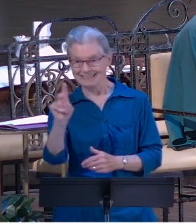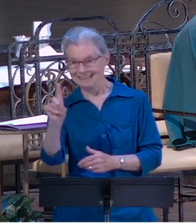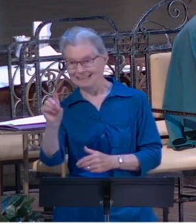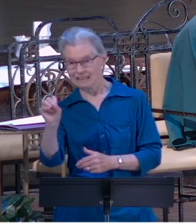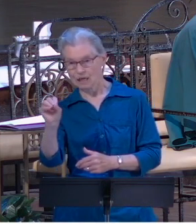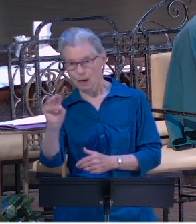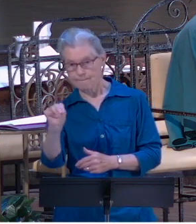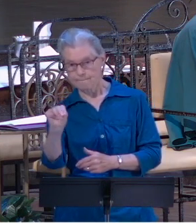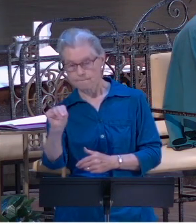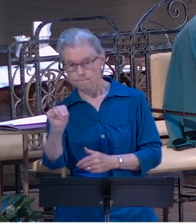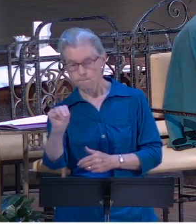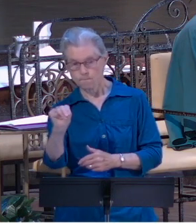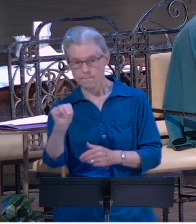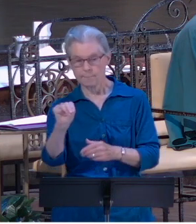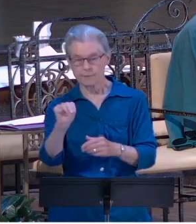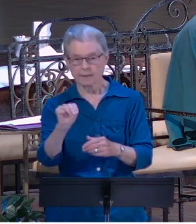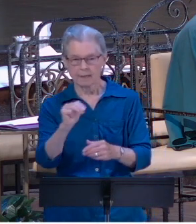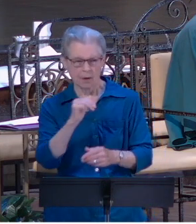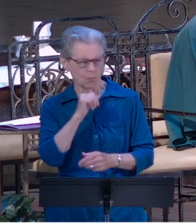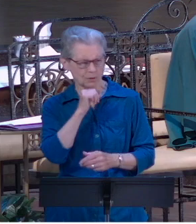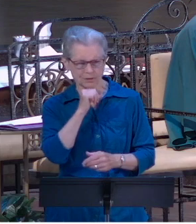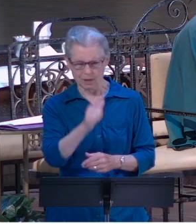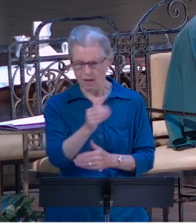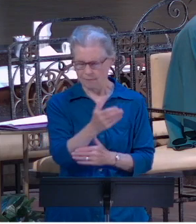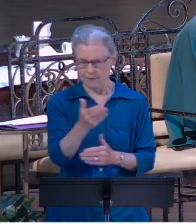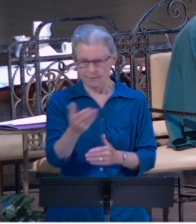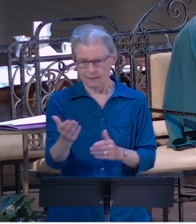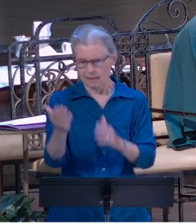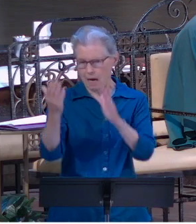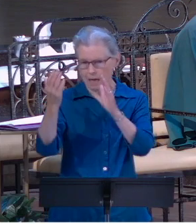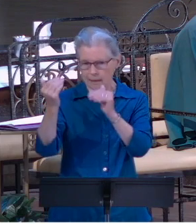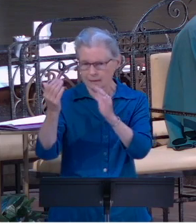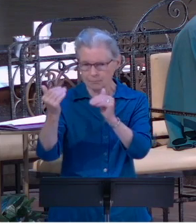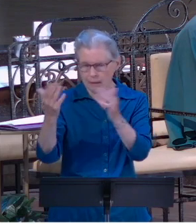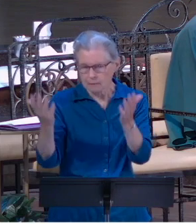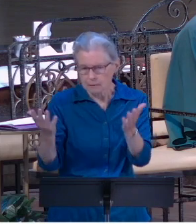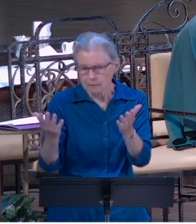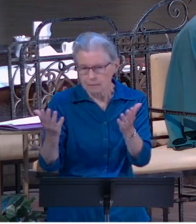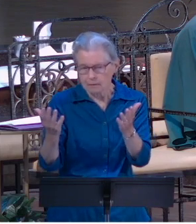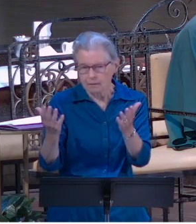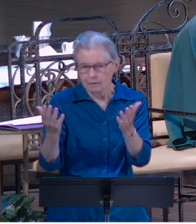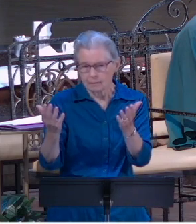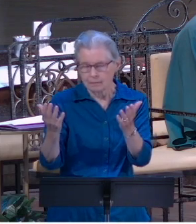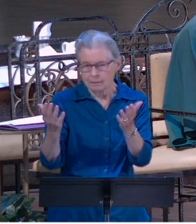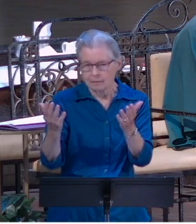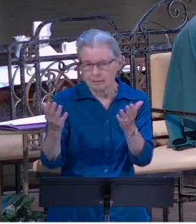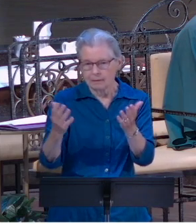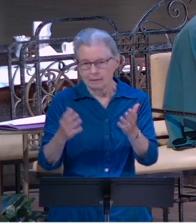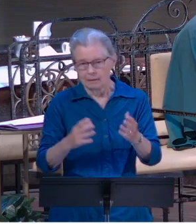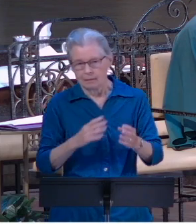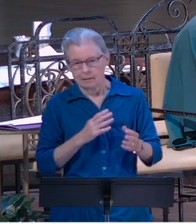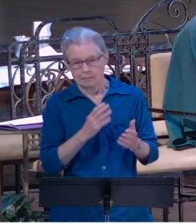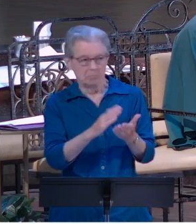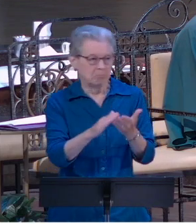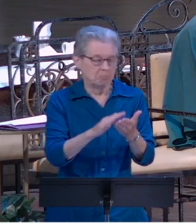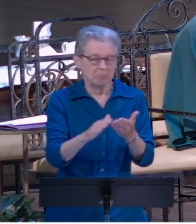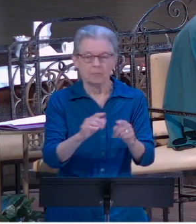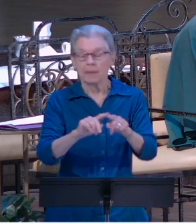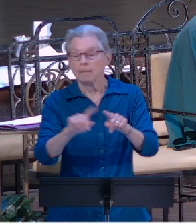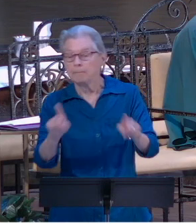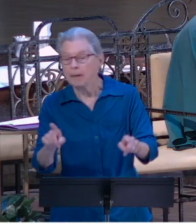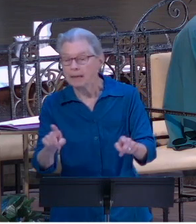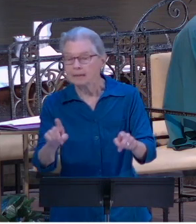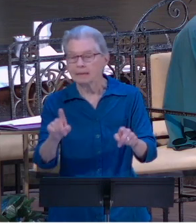term, was not what I expected, all neat and tidy and happy. The